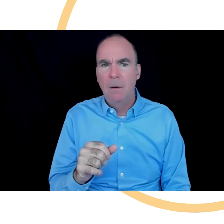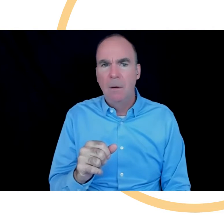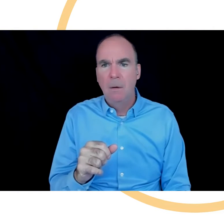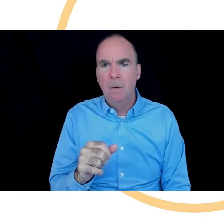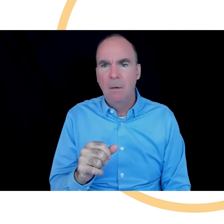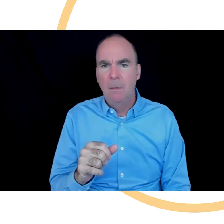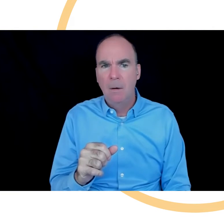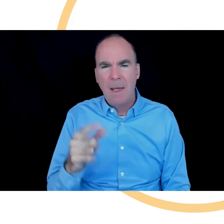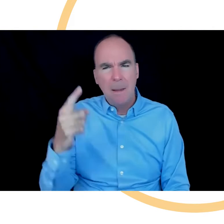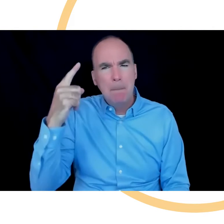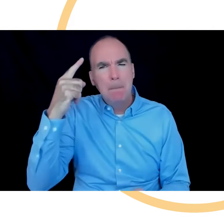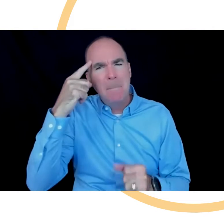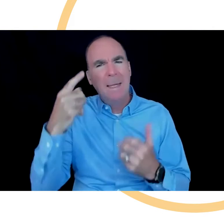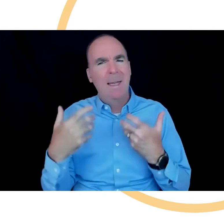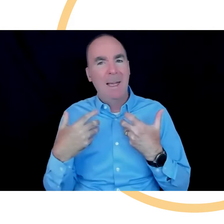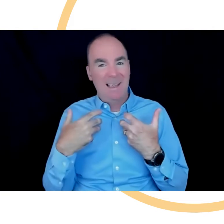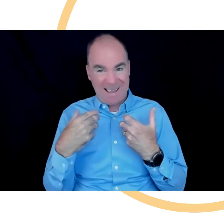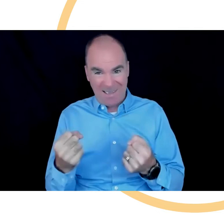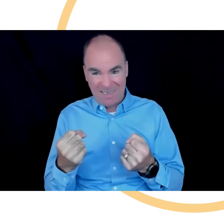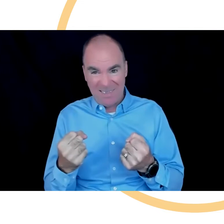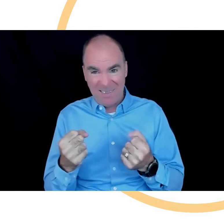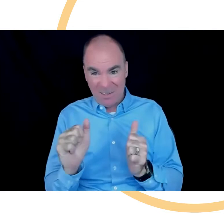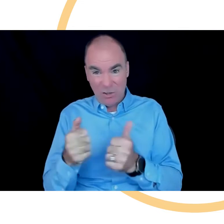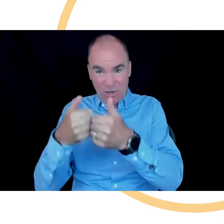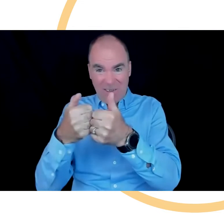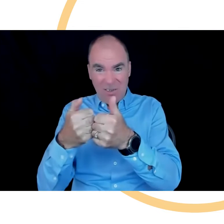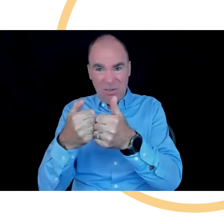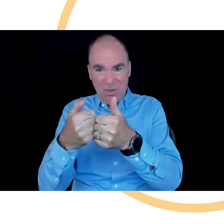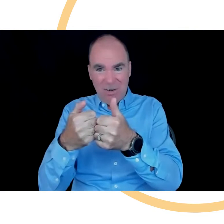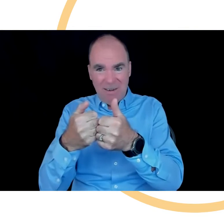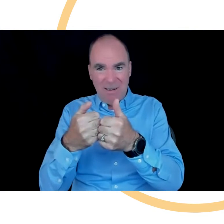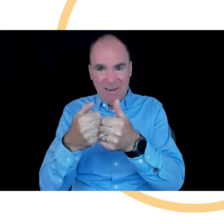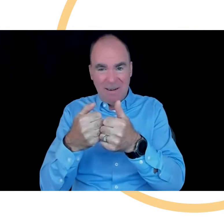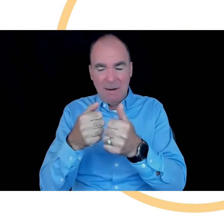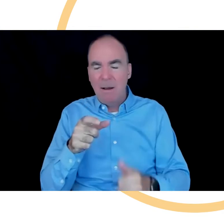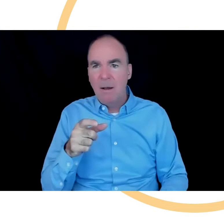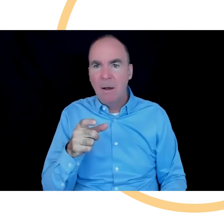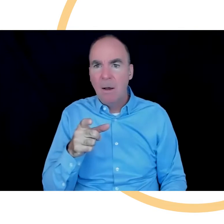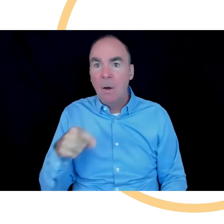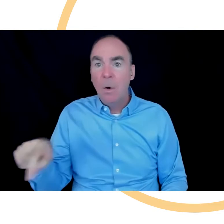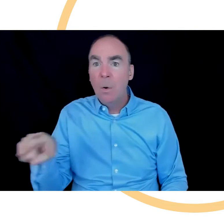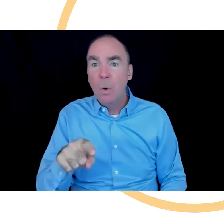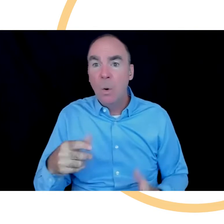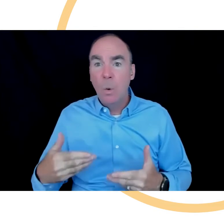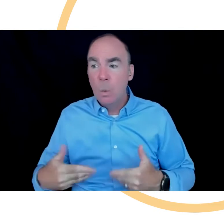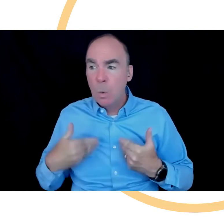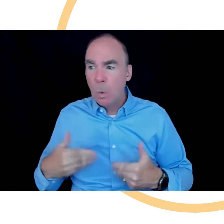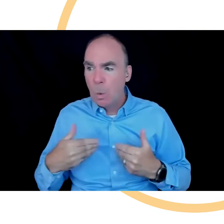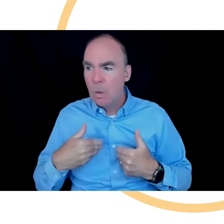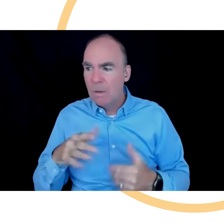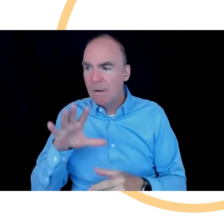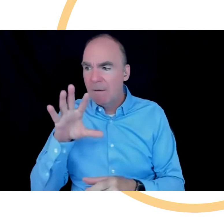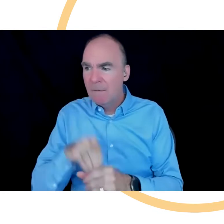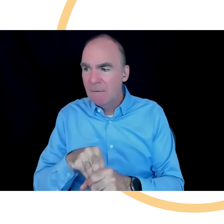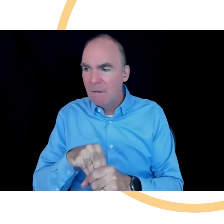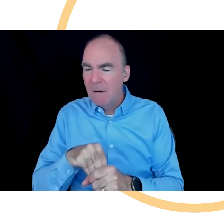health challenges that are faced by youth belonging to the LGBTQ+ community? Is